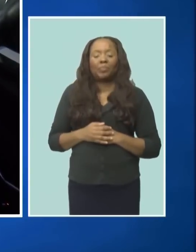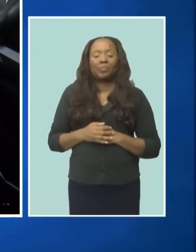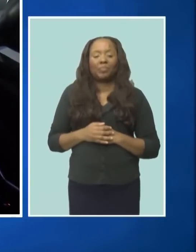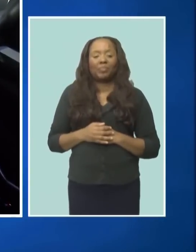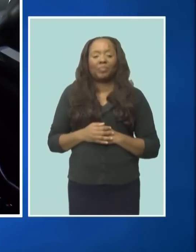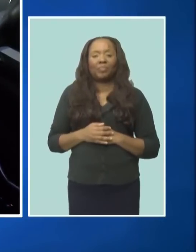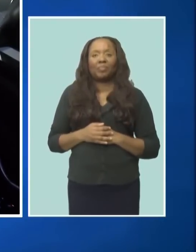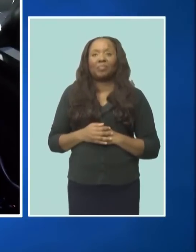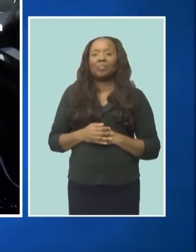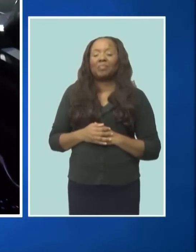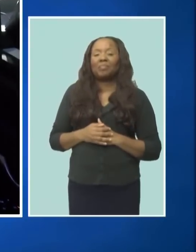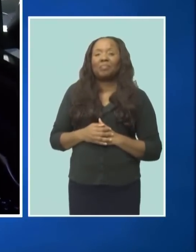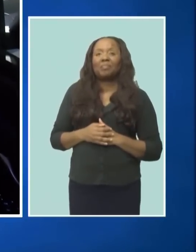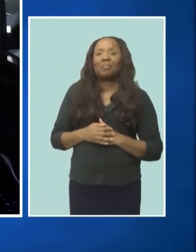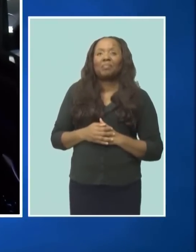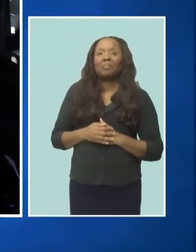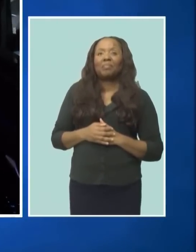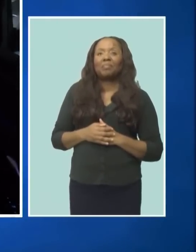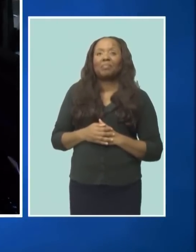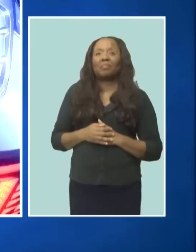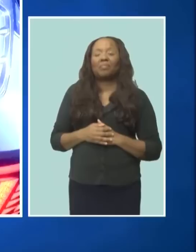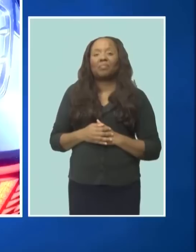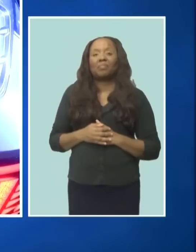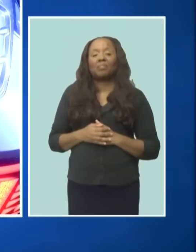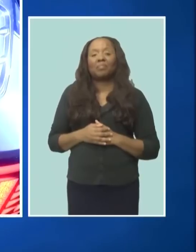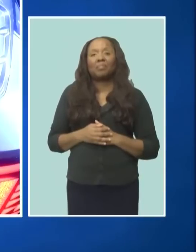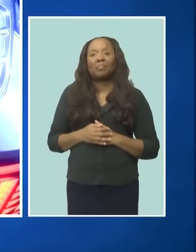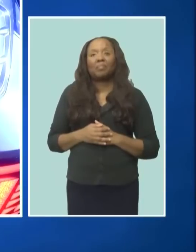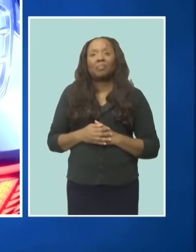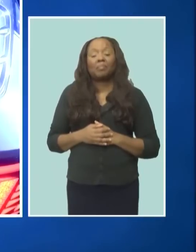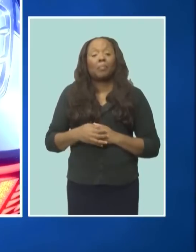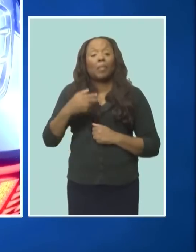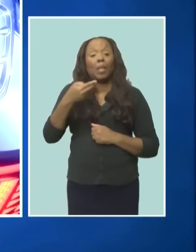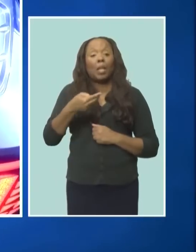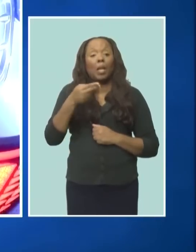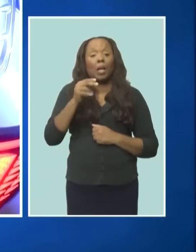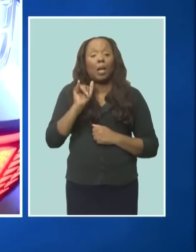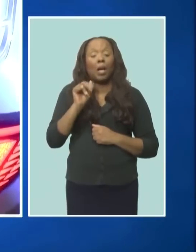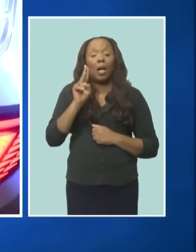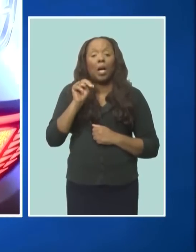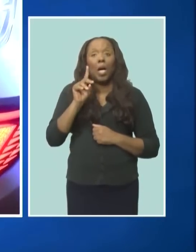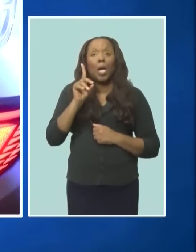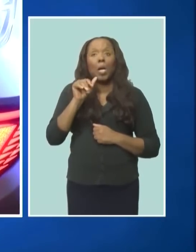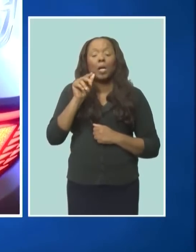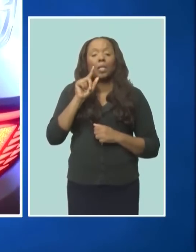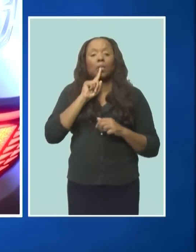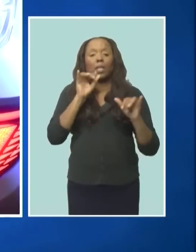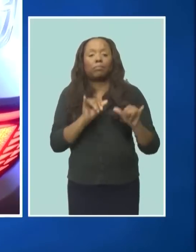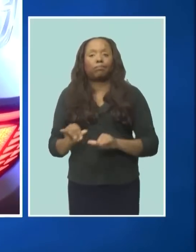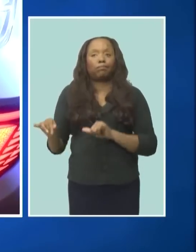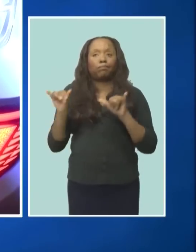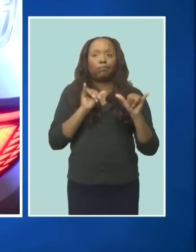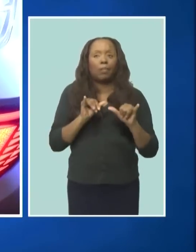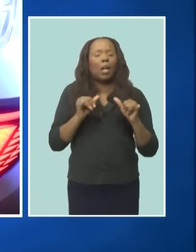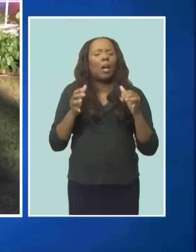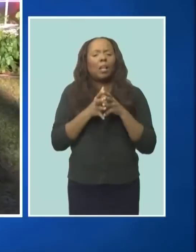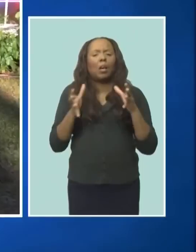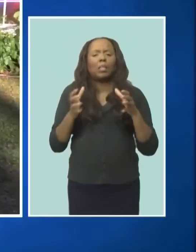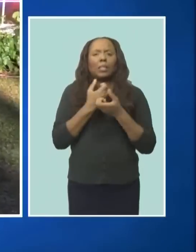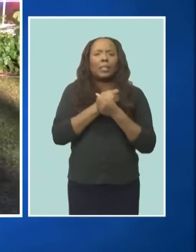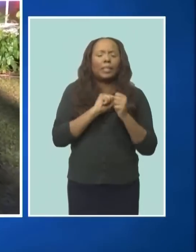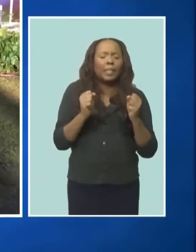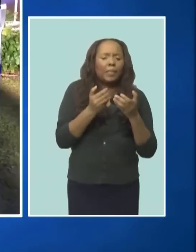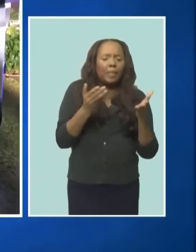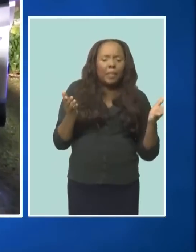lot of the modern mobility that Hyundai has put into place is something now coming standard across the board. You find that a lot of the safety features, a lot of the